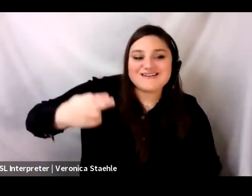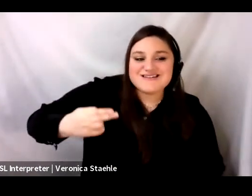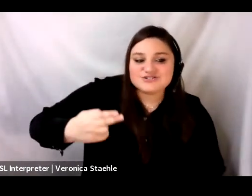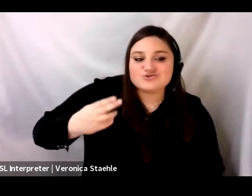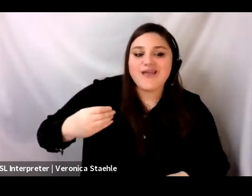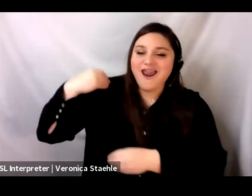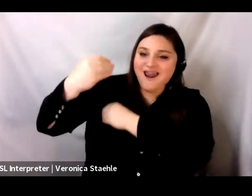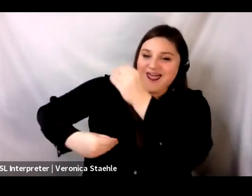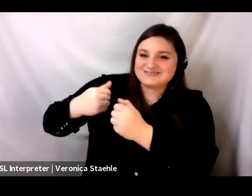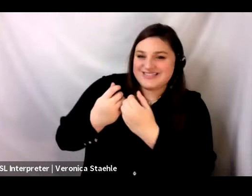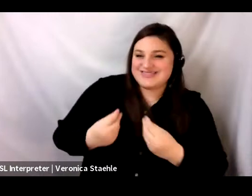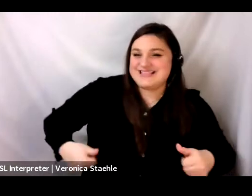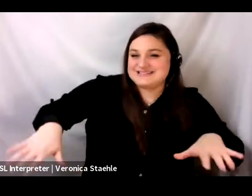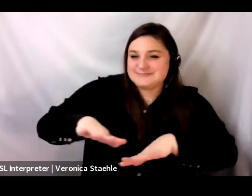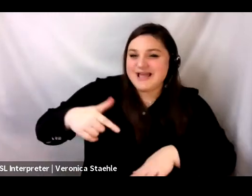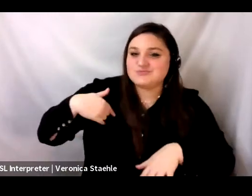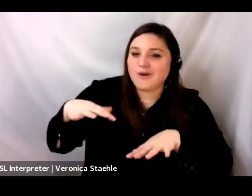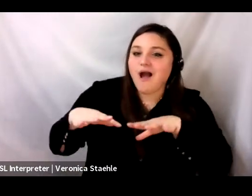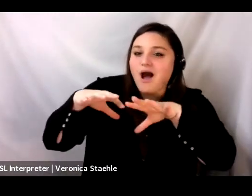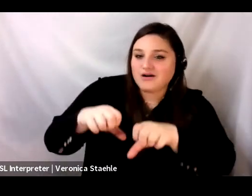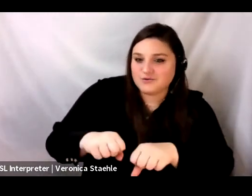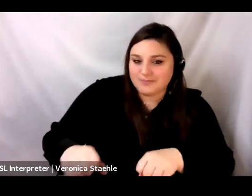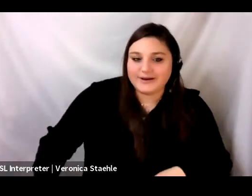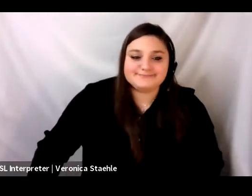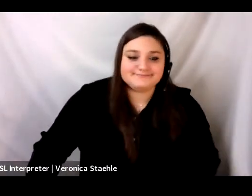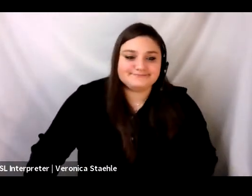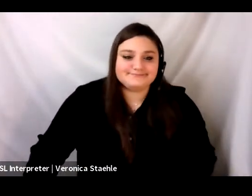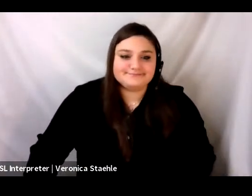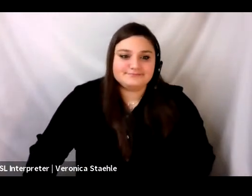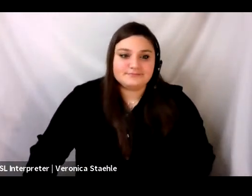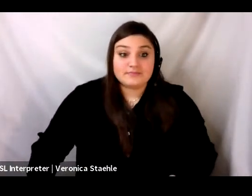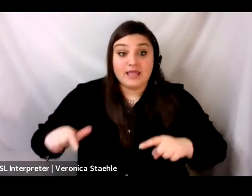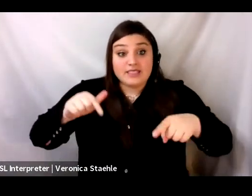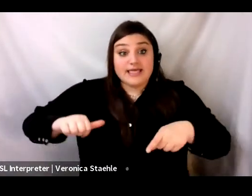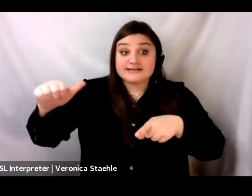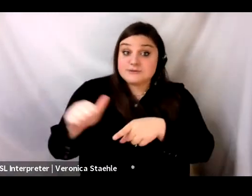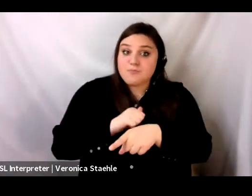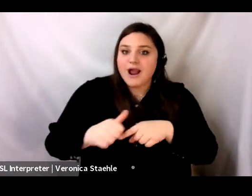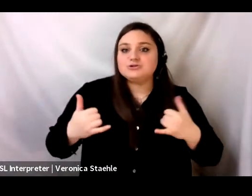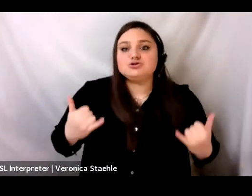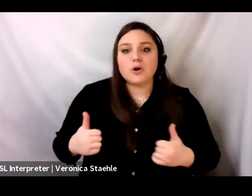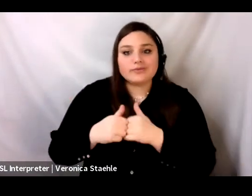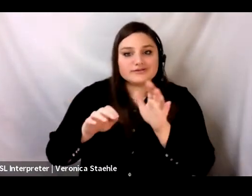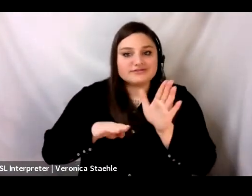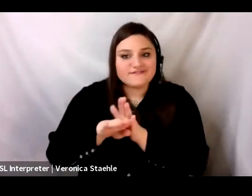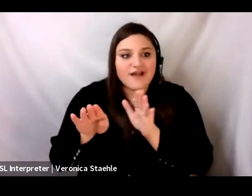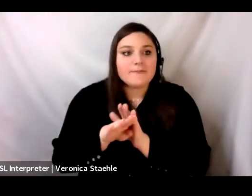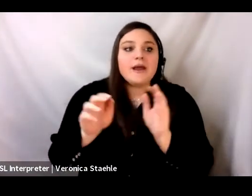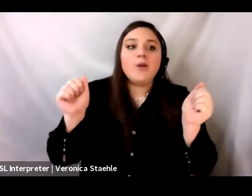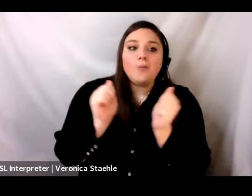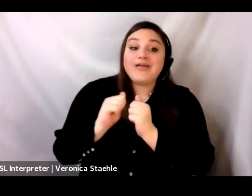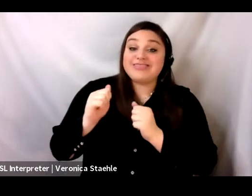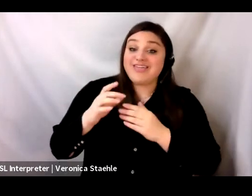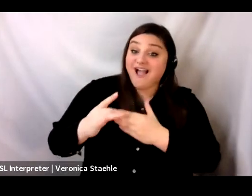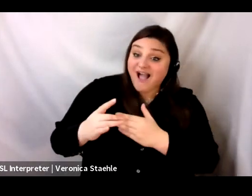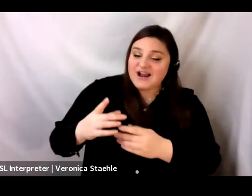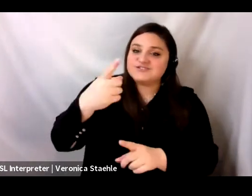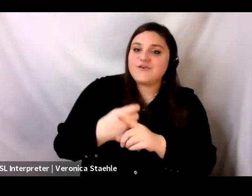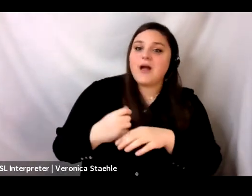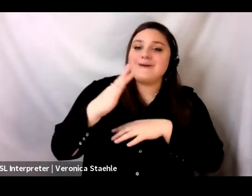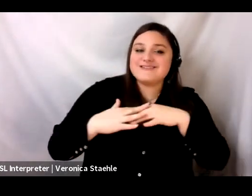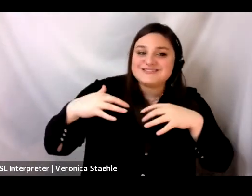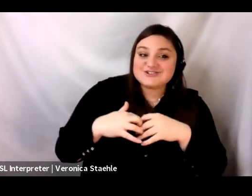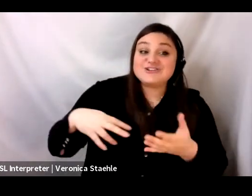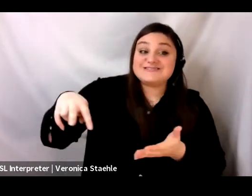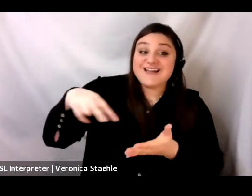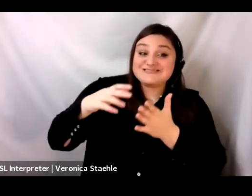practice is currently under development with the guidance of Indigenous dance artist and activist Emily